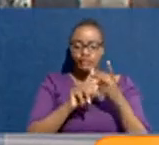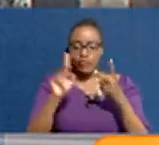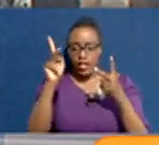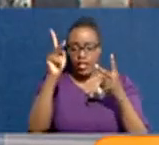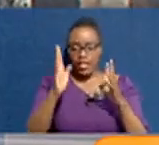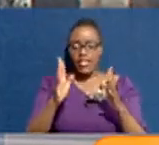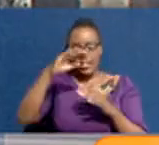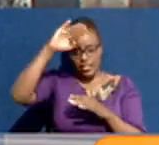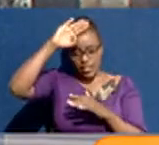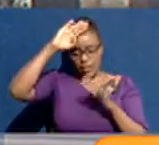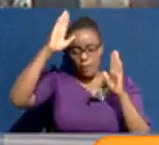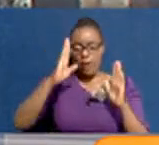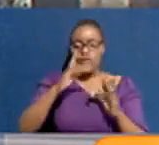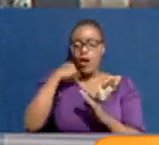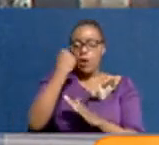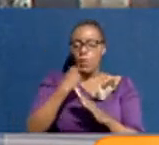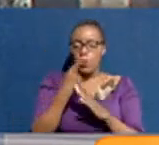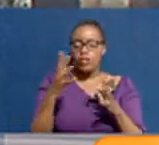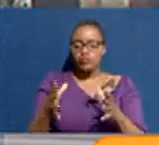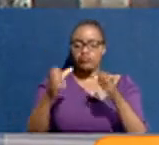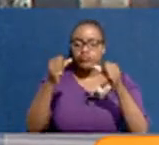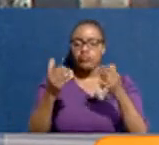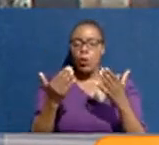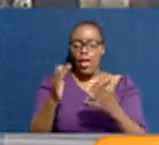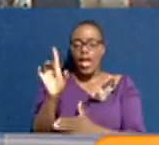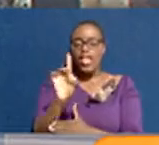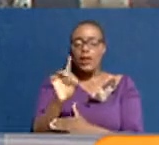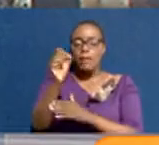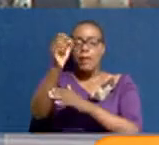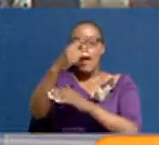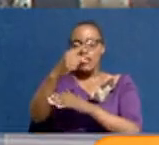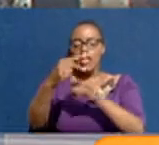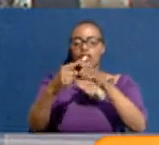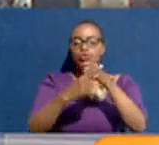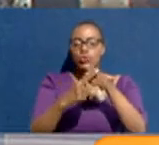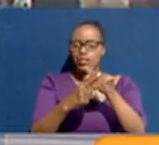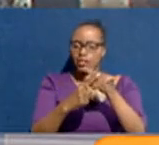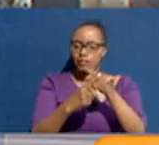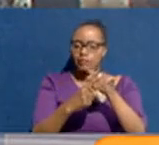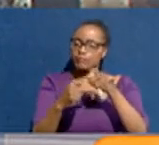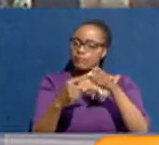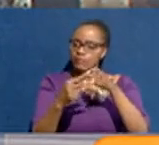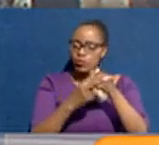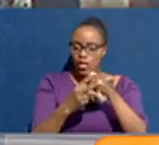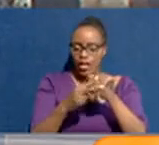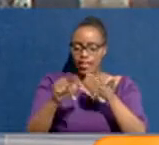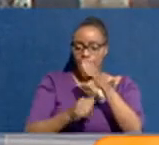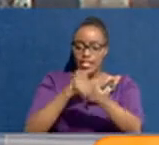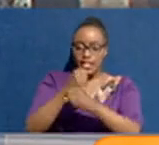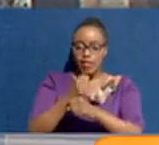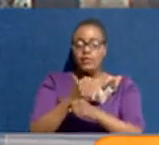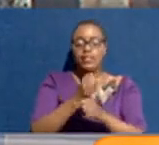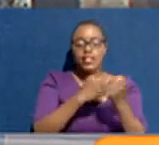Kenyan taxi driver who were abducted in Nairobi in July this year. And as Hassan Mugambi reports,